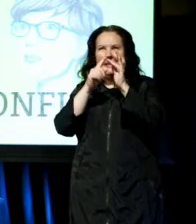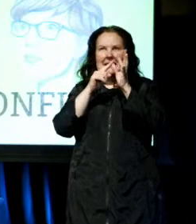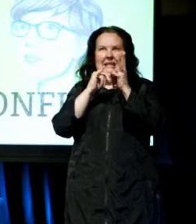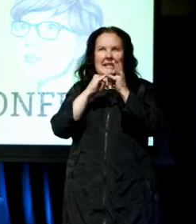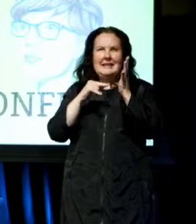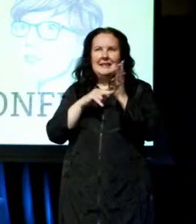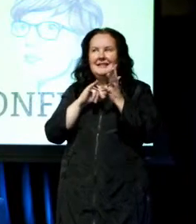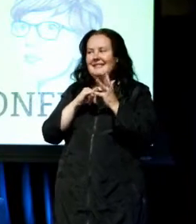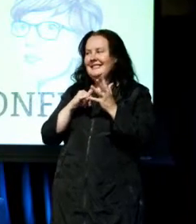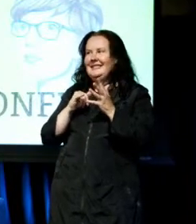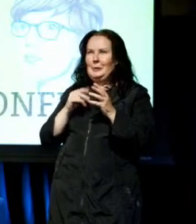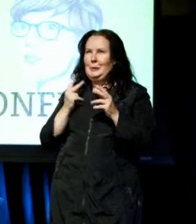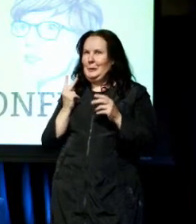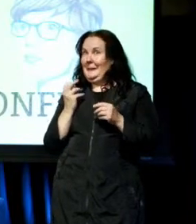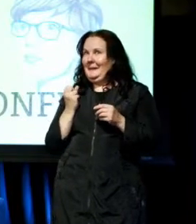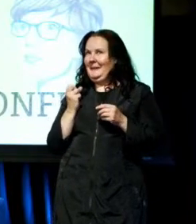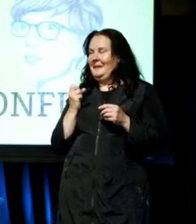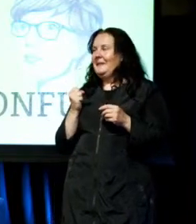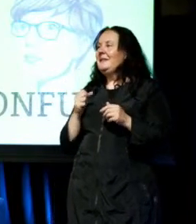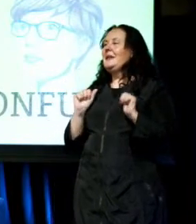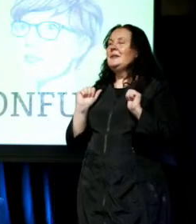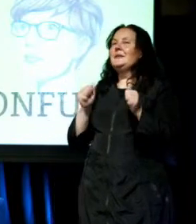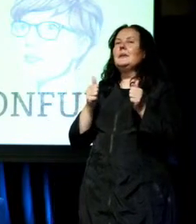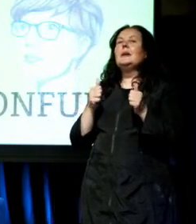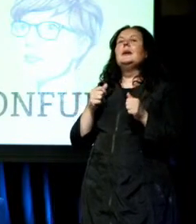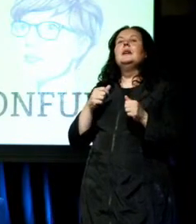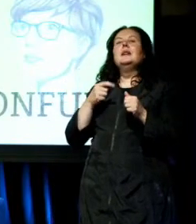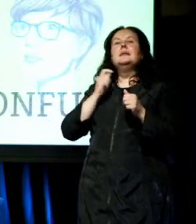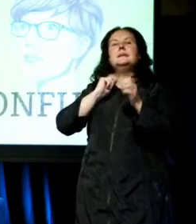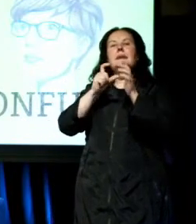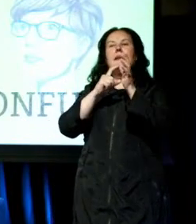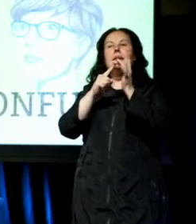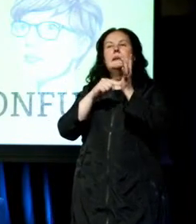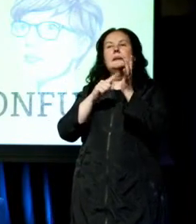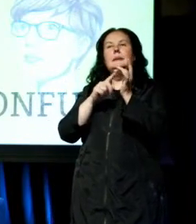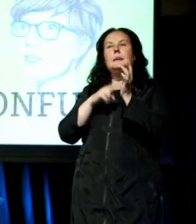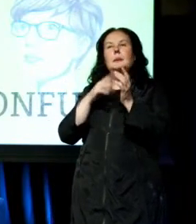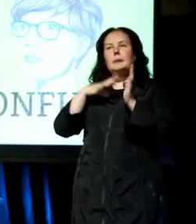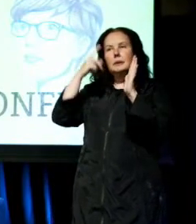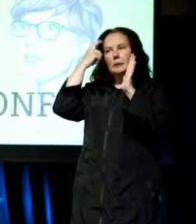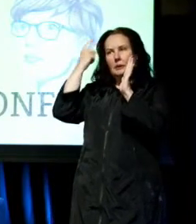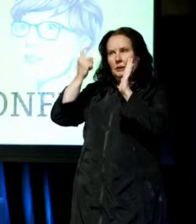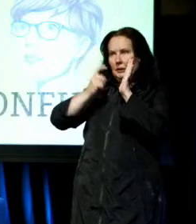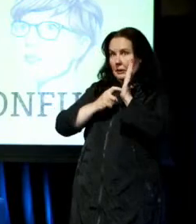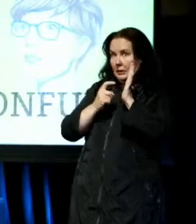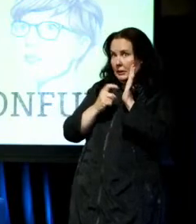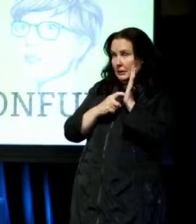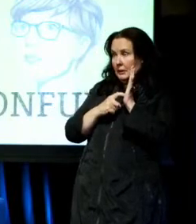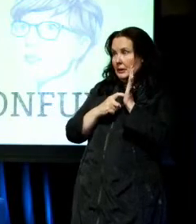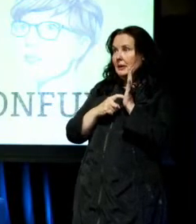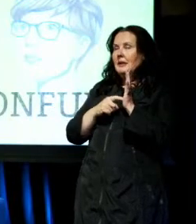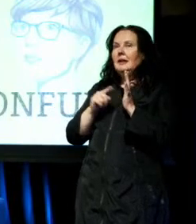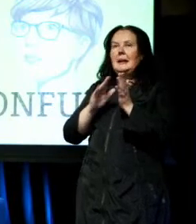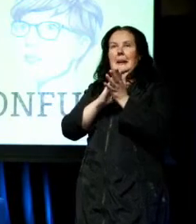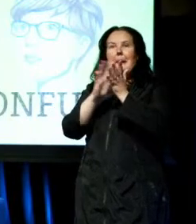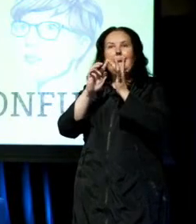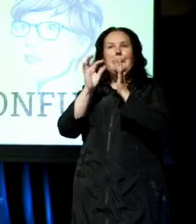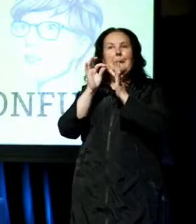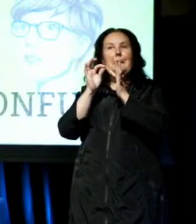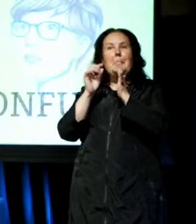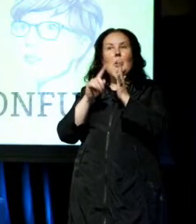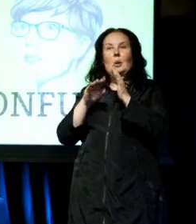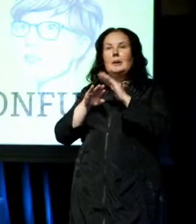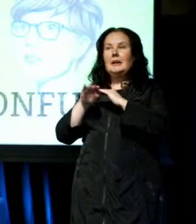Too beastly. Well, I think we should get started by acknowledging the the hippo in the room,